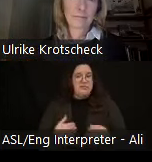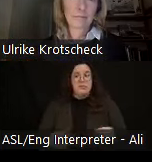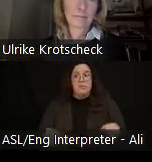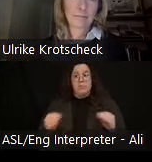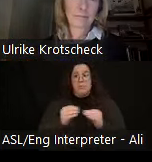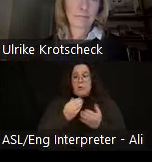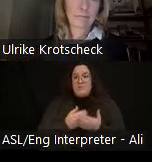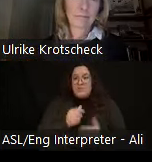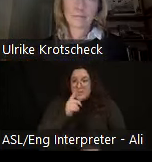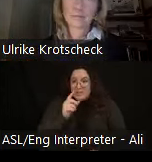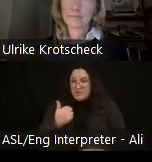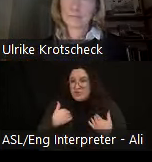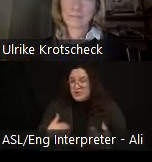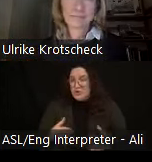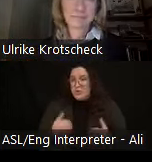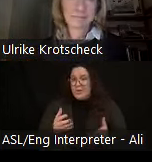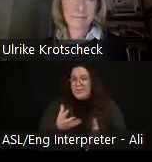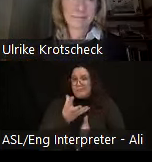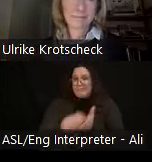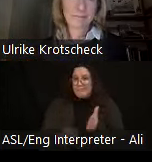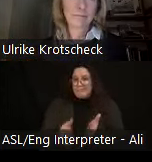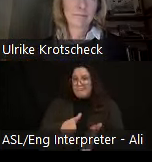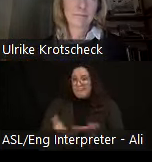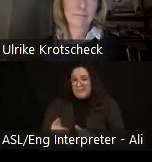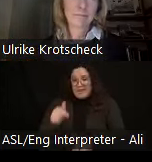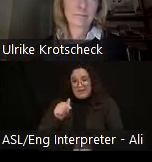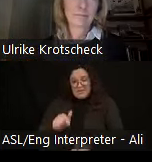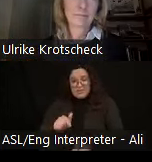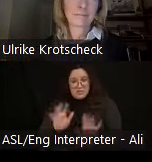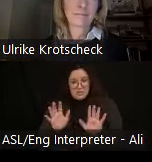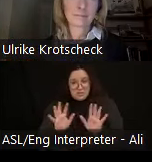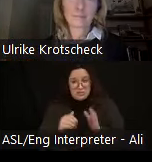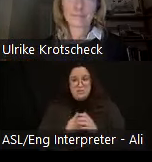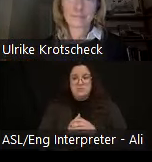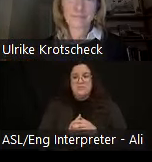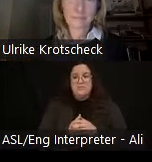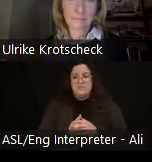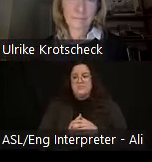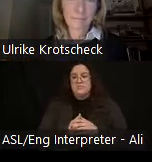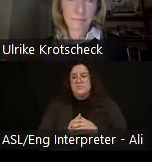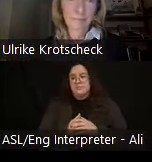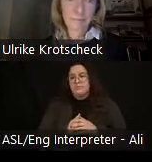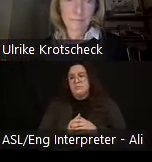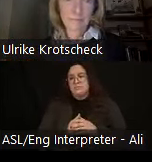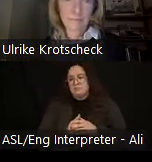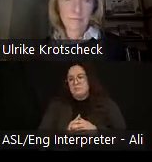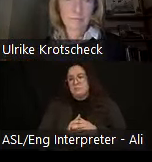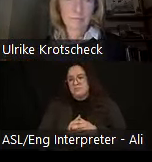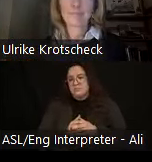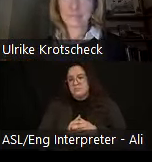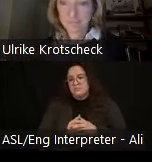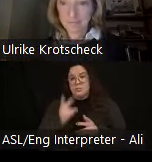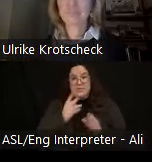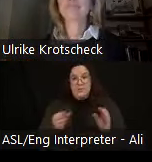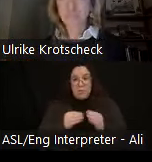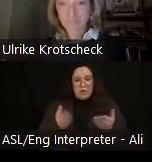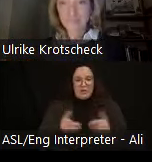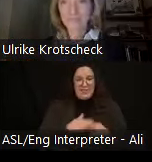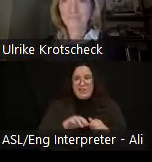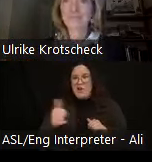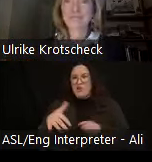in human remains, but these artistic depictions than we find, at least during this period, in other sites in Egypt. But as you